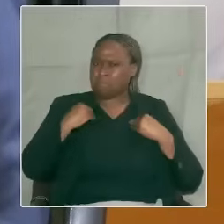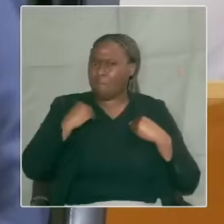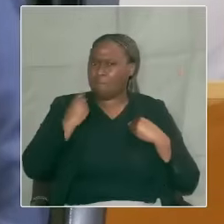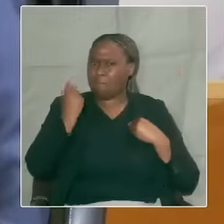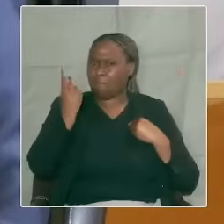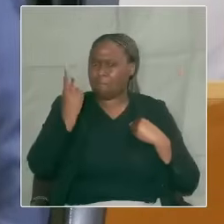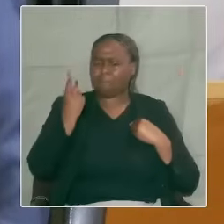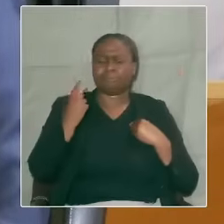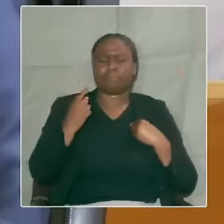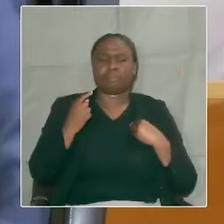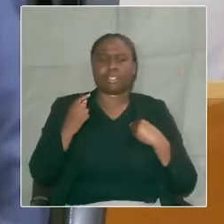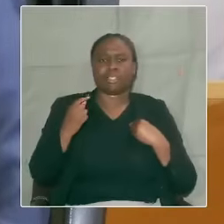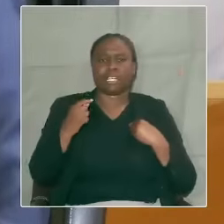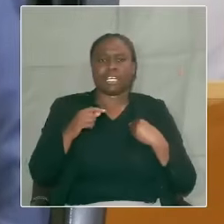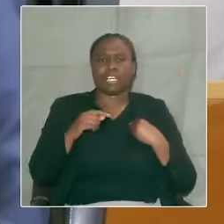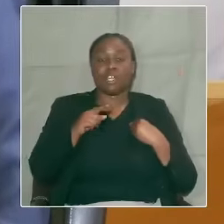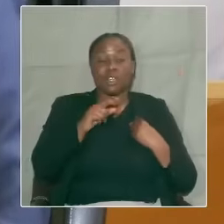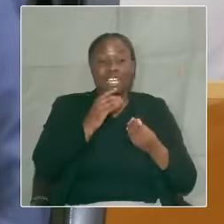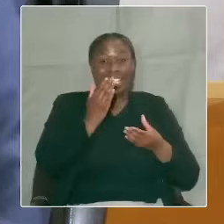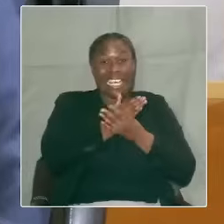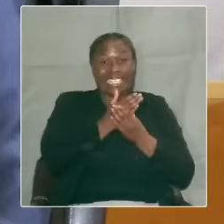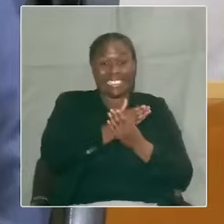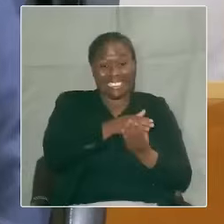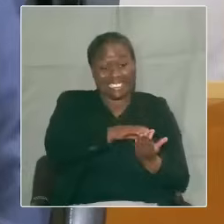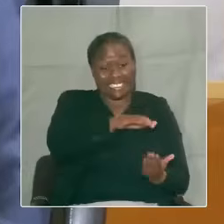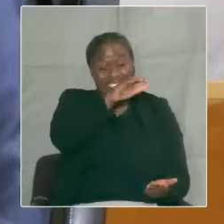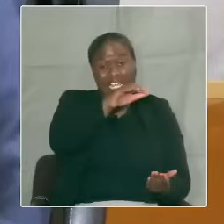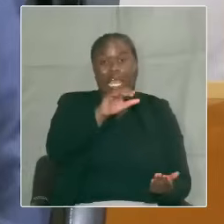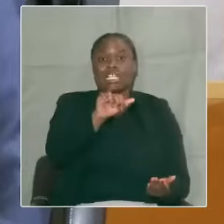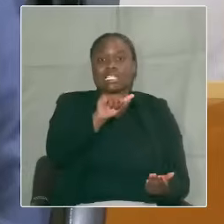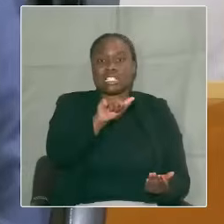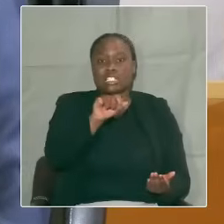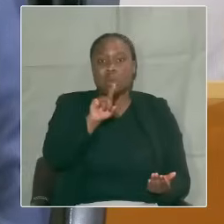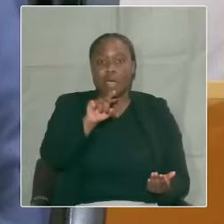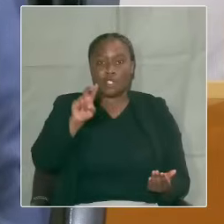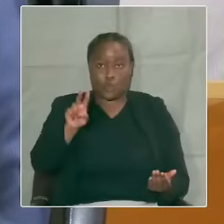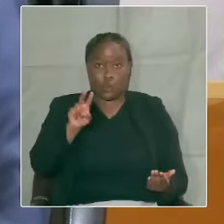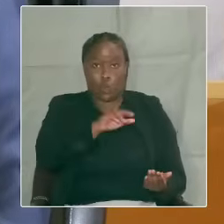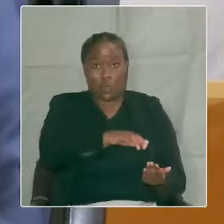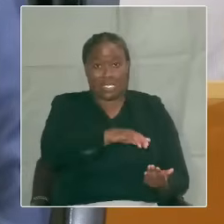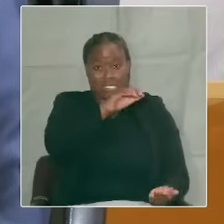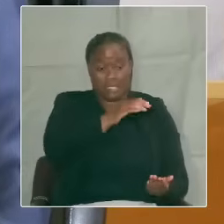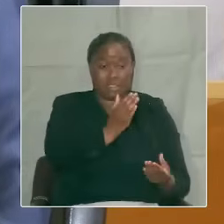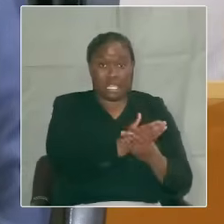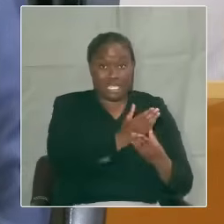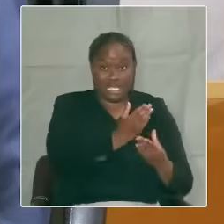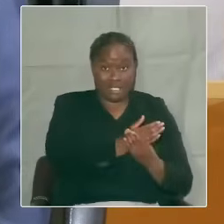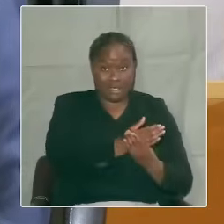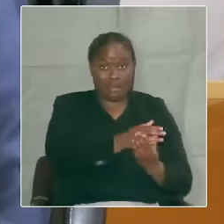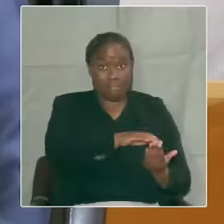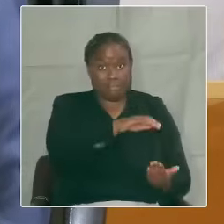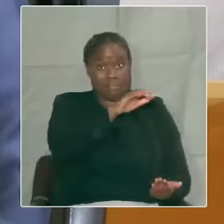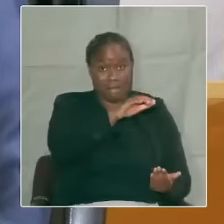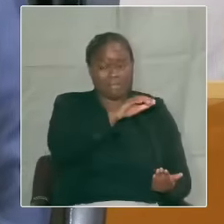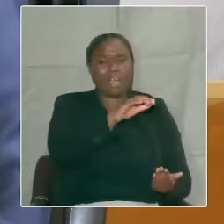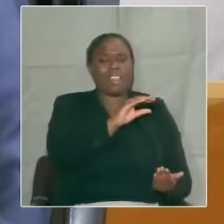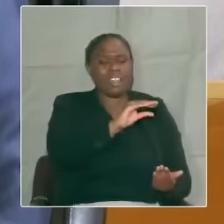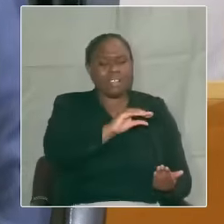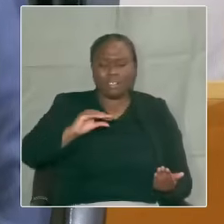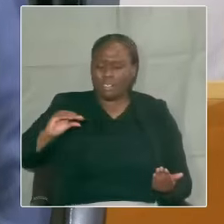to 612 dockets, and you say of those,